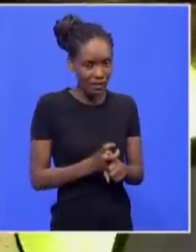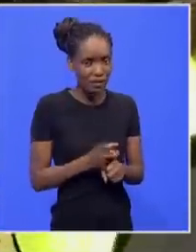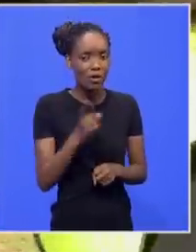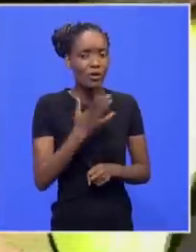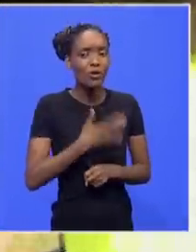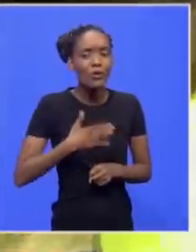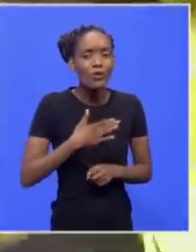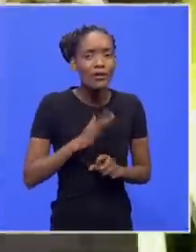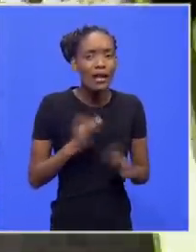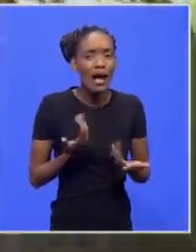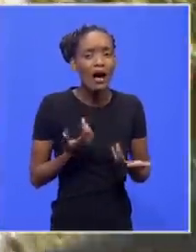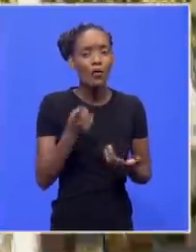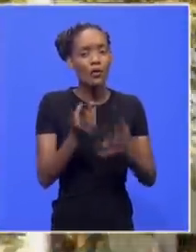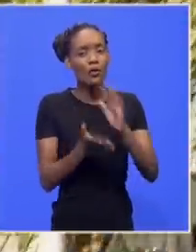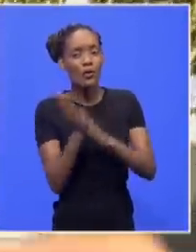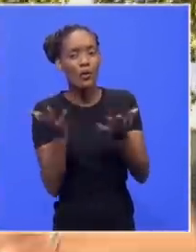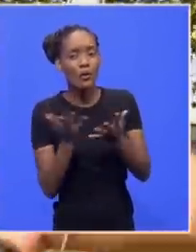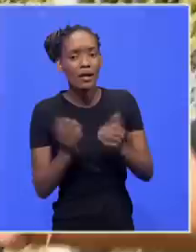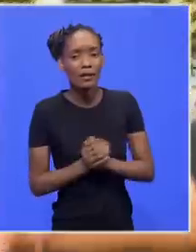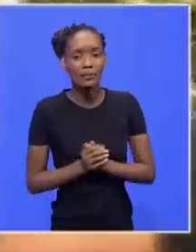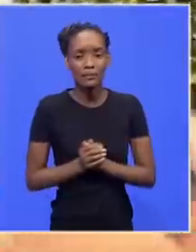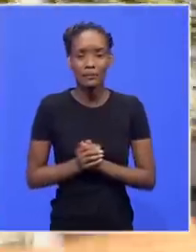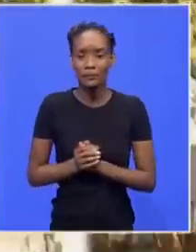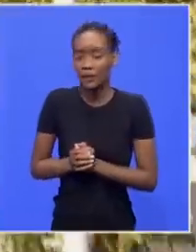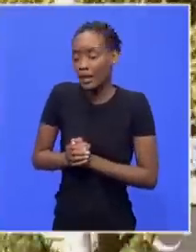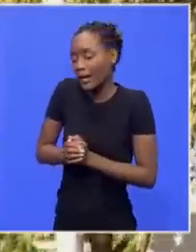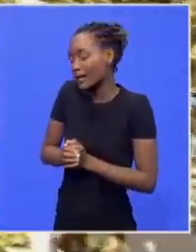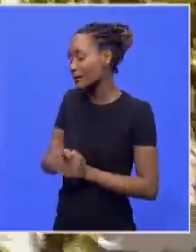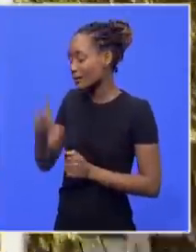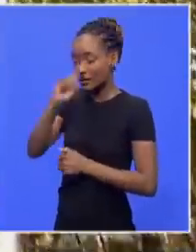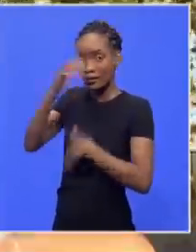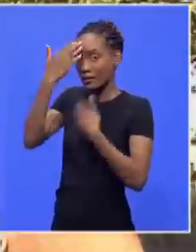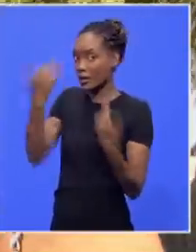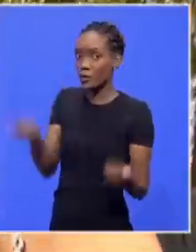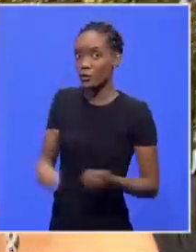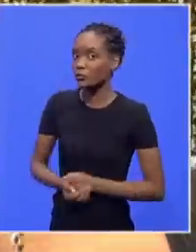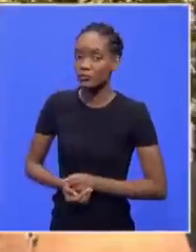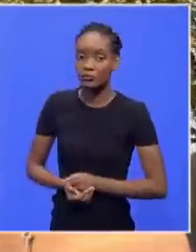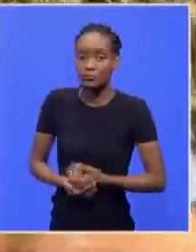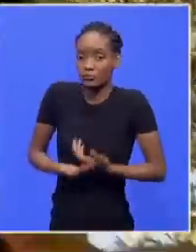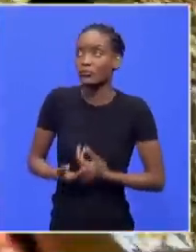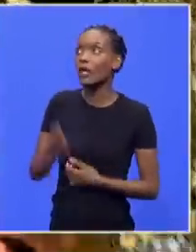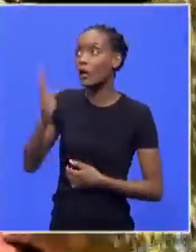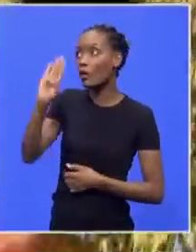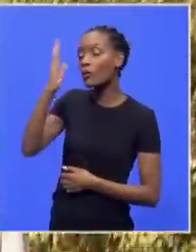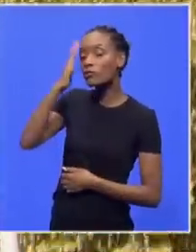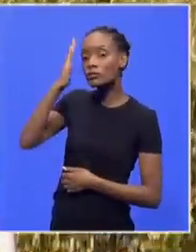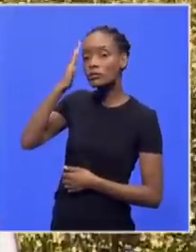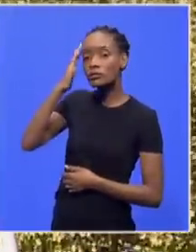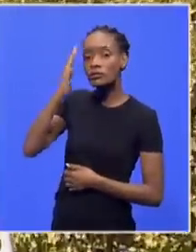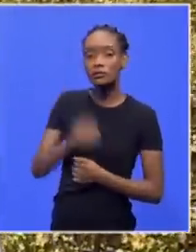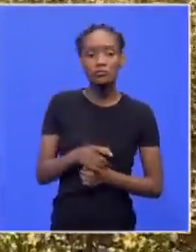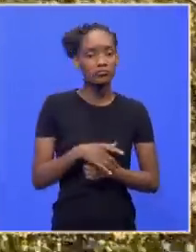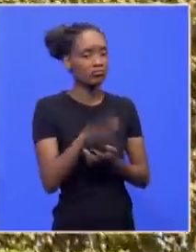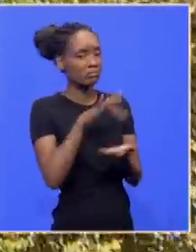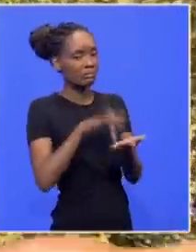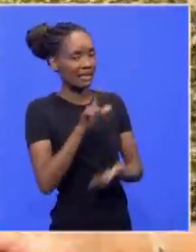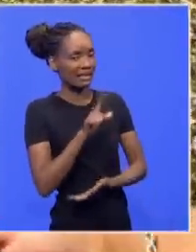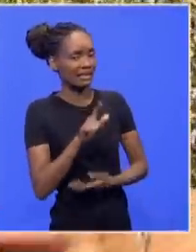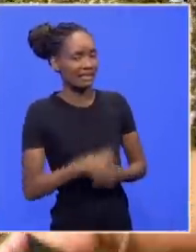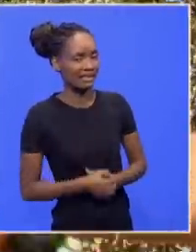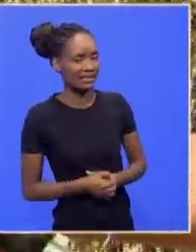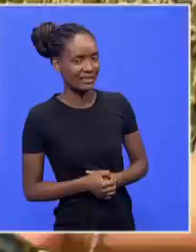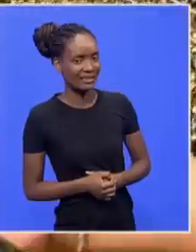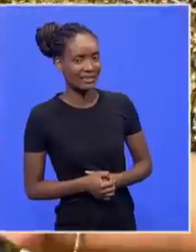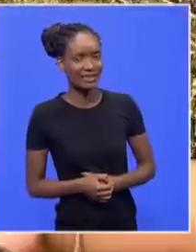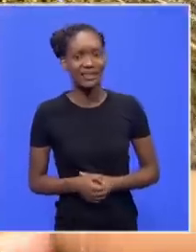feeling, and where are you going? Sis, I don't know. I don't know that I'm going. I'm God. He knows. You're not going to Lindela? We come